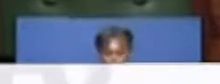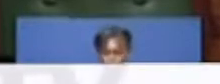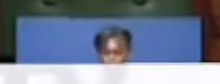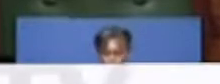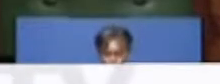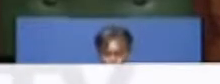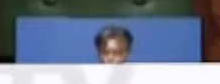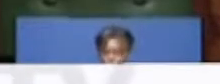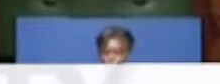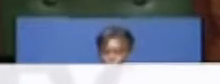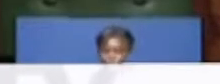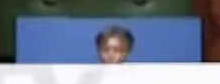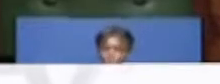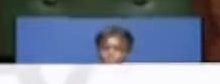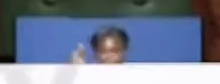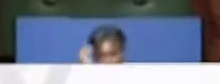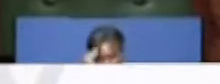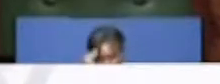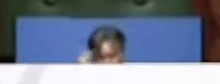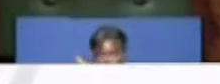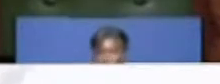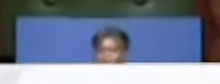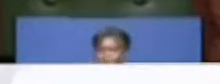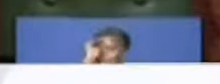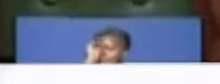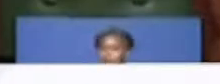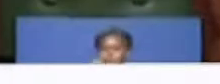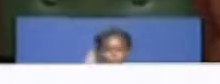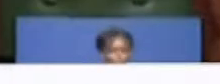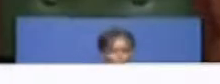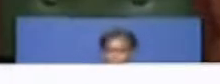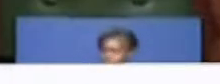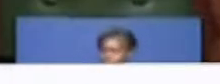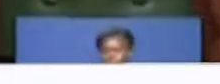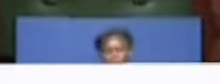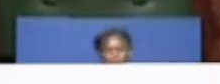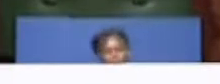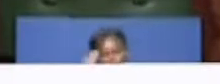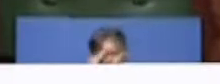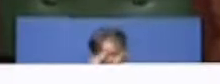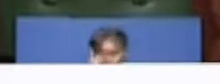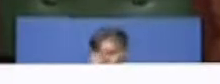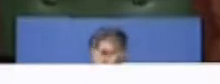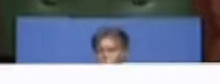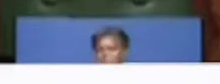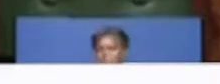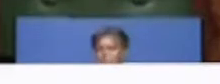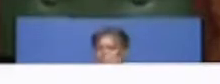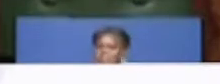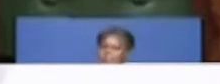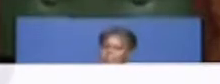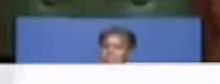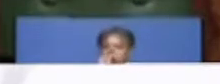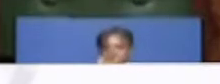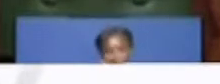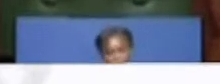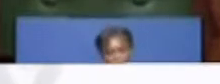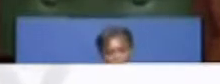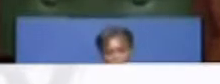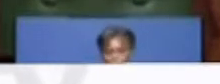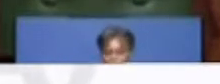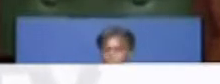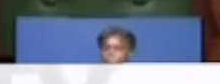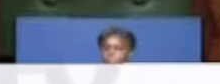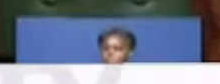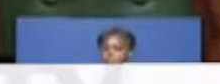the quality of education and reduced the cost of education on parents. To further ensure that no Kenyan child is left